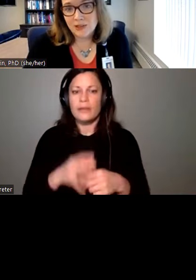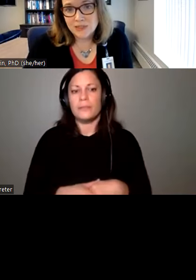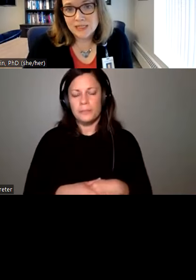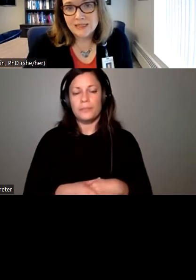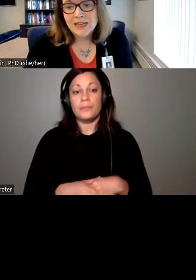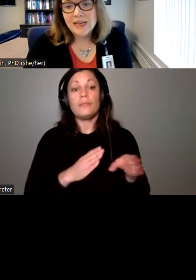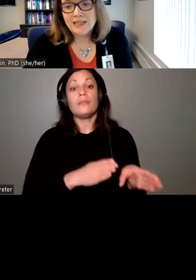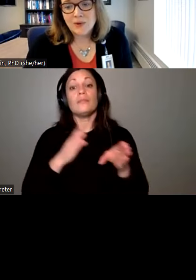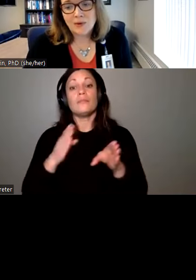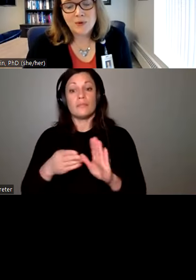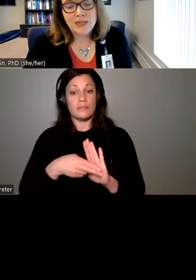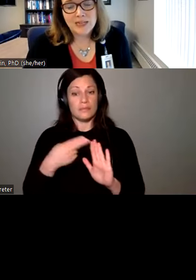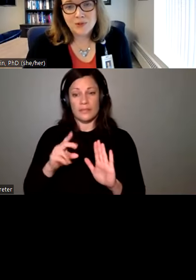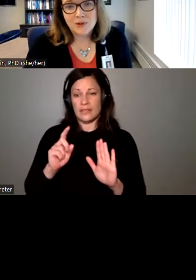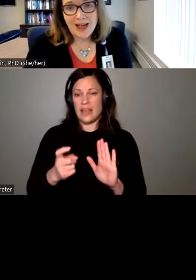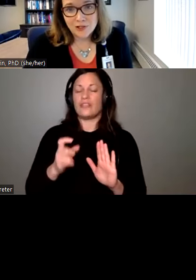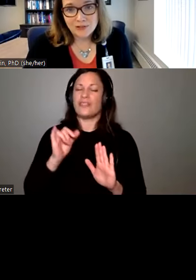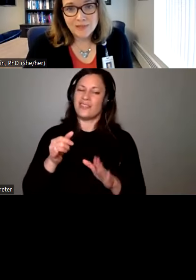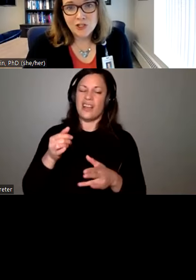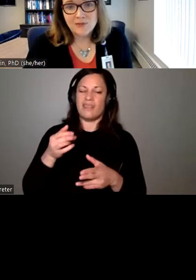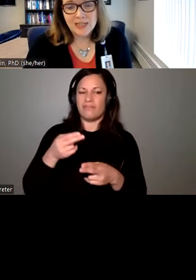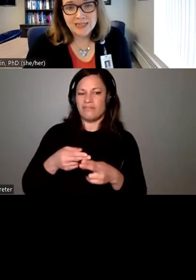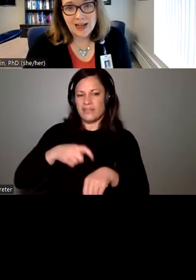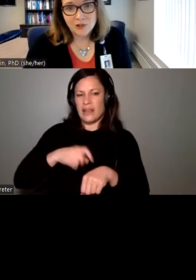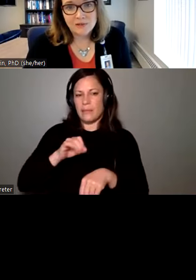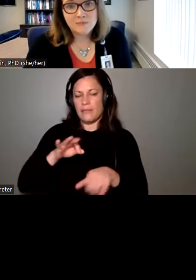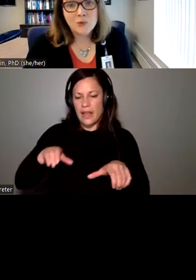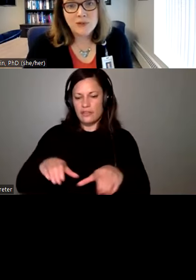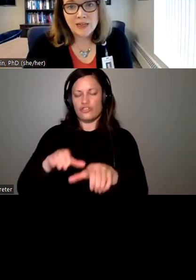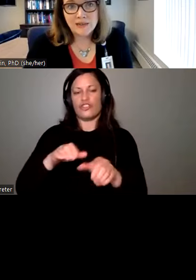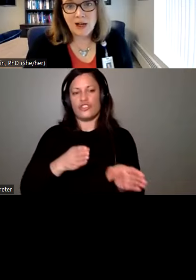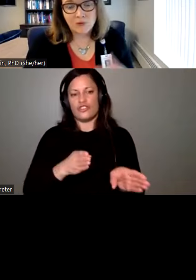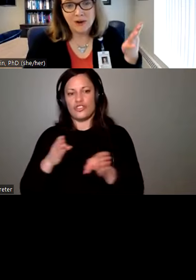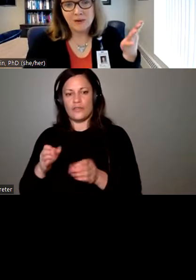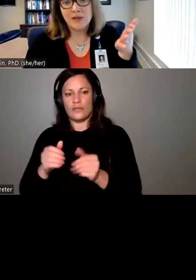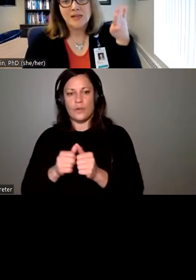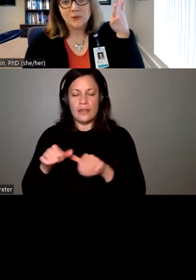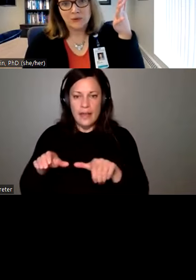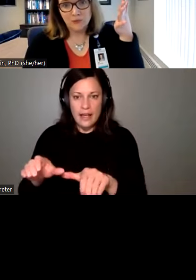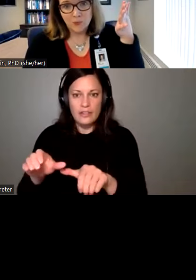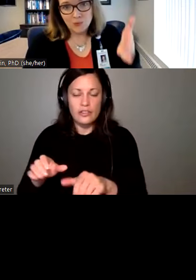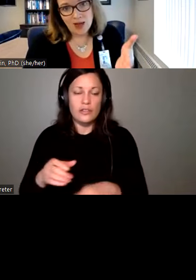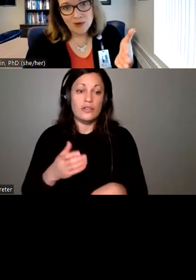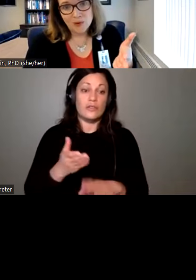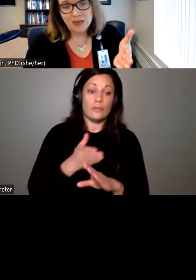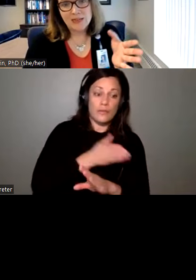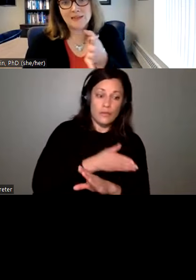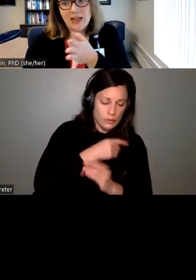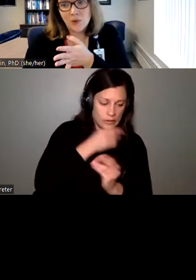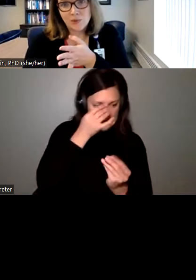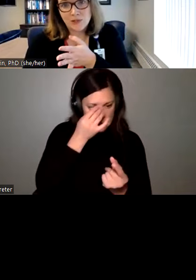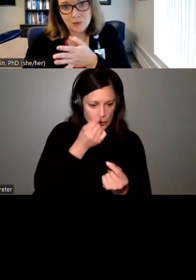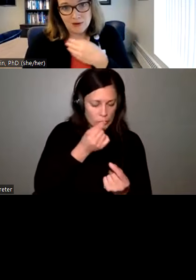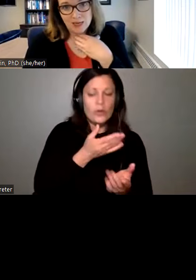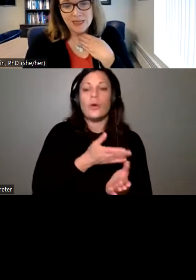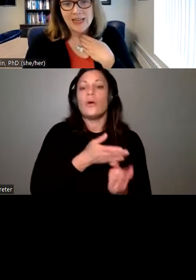to diagnosis is around when we get to sort of action and shifting into action, moving now from sort of now we know what it is, now